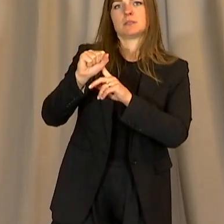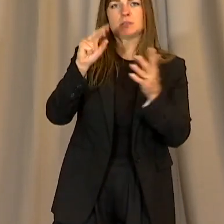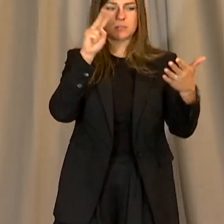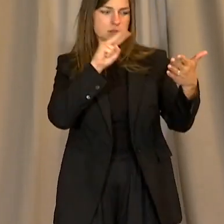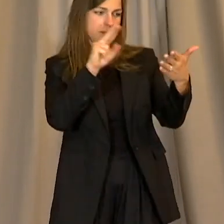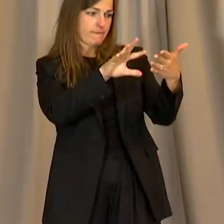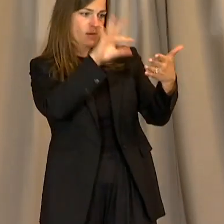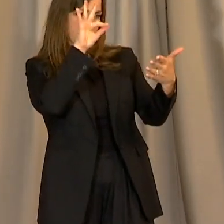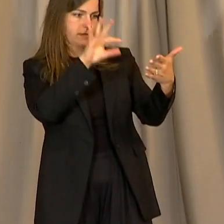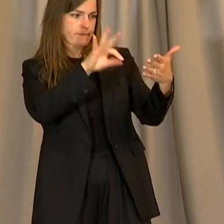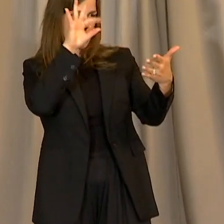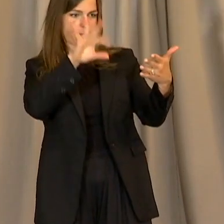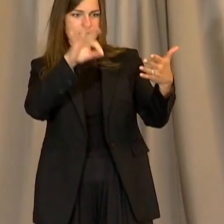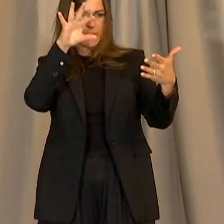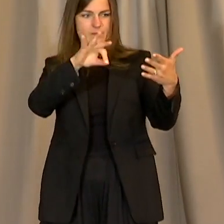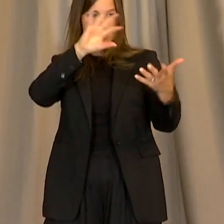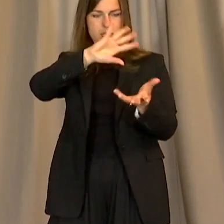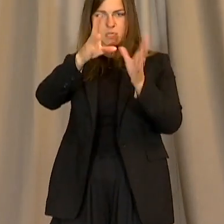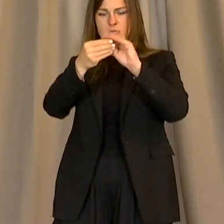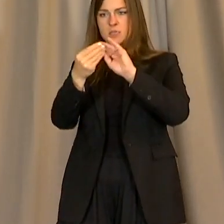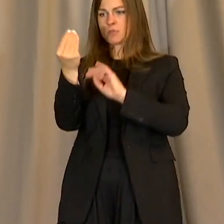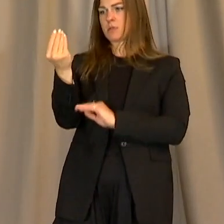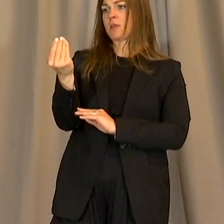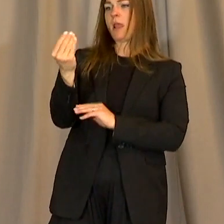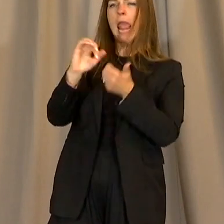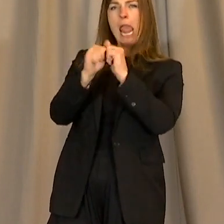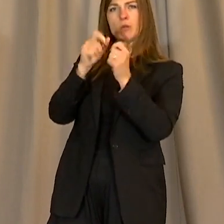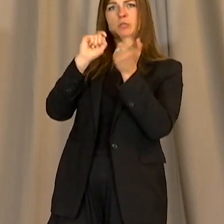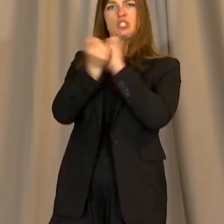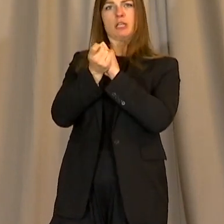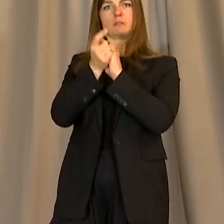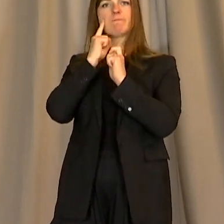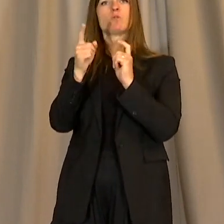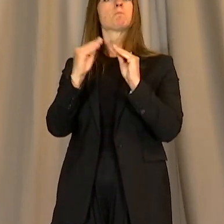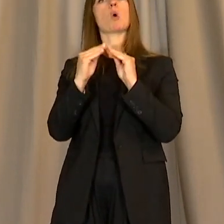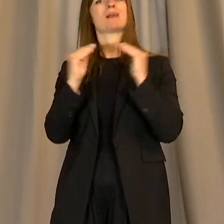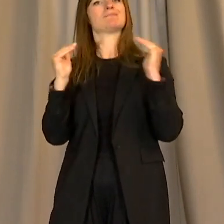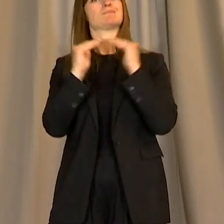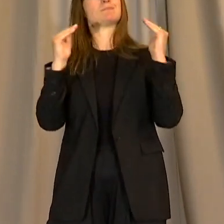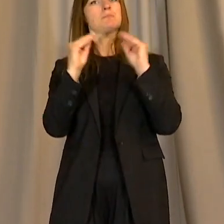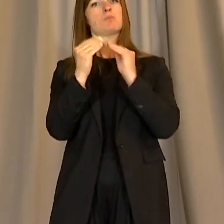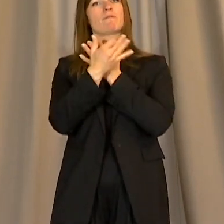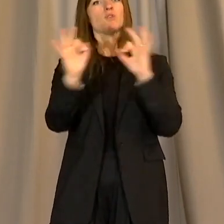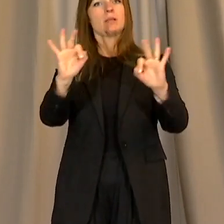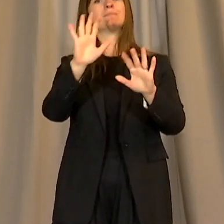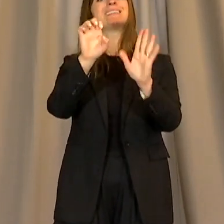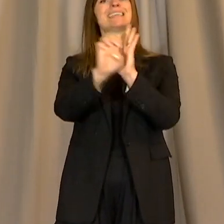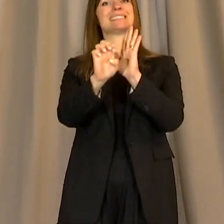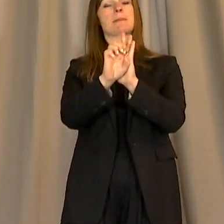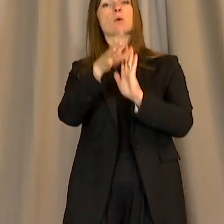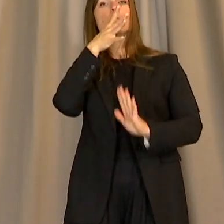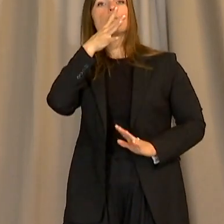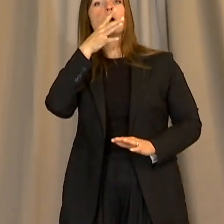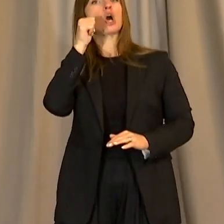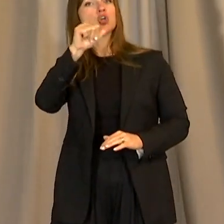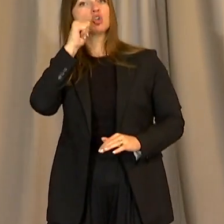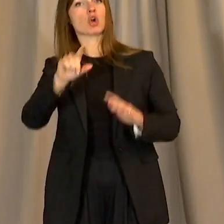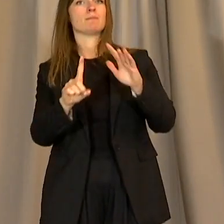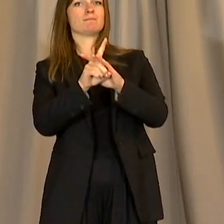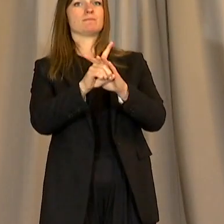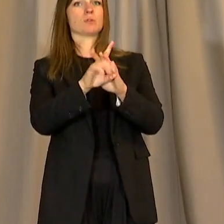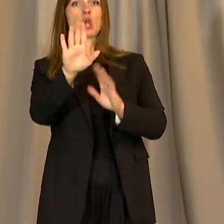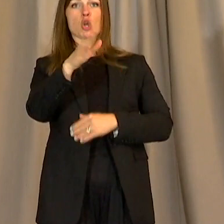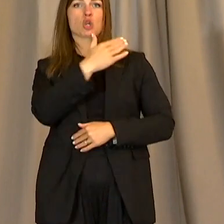more equitable and free for students. Like, for example, if a girl comes in and she's showing her